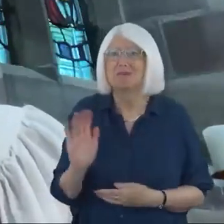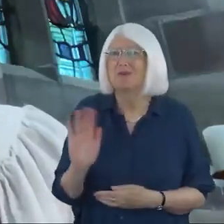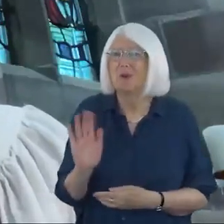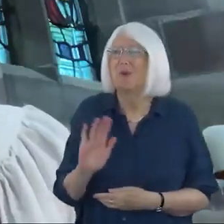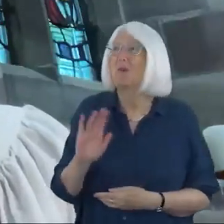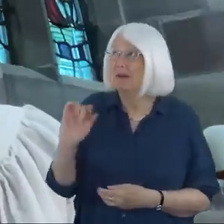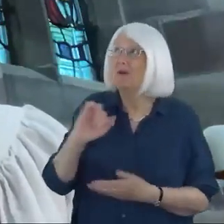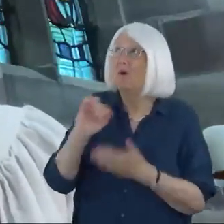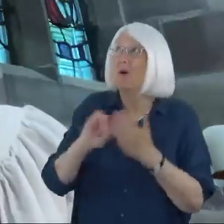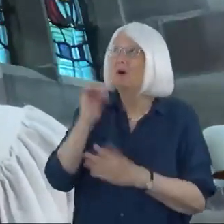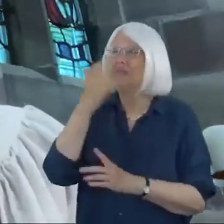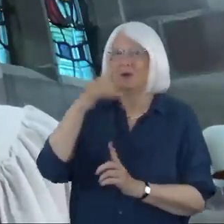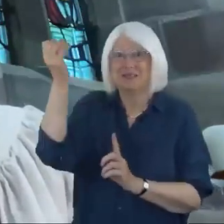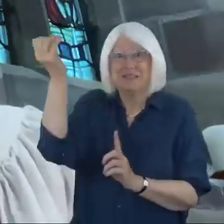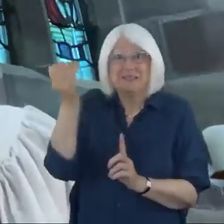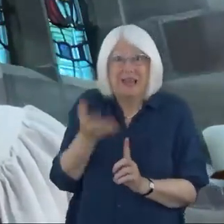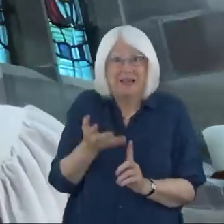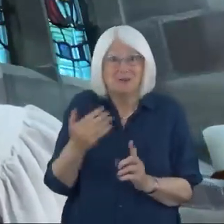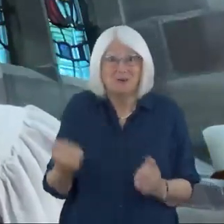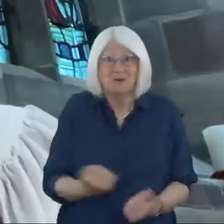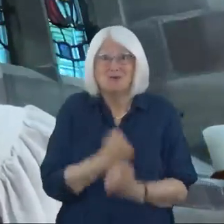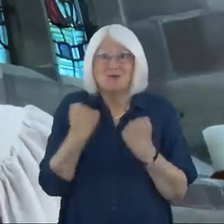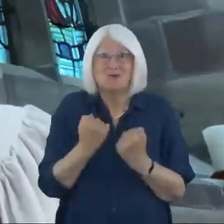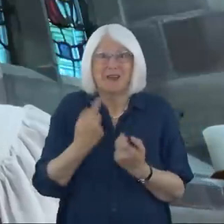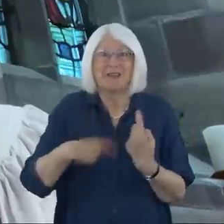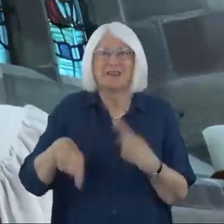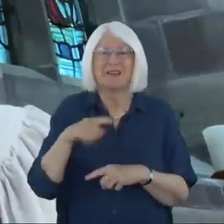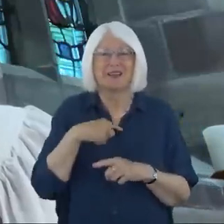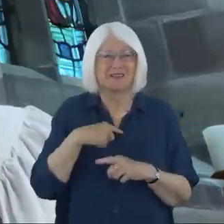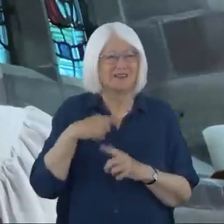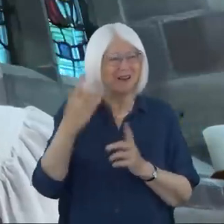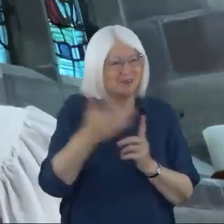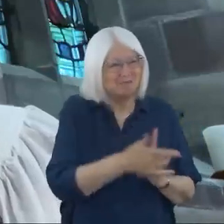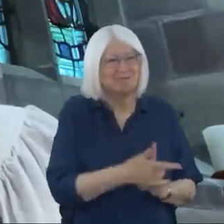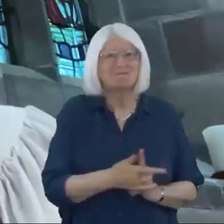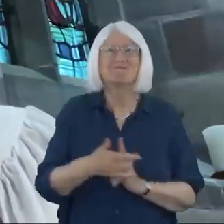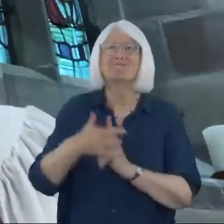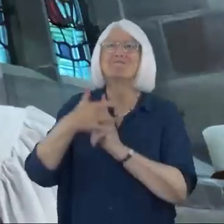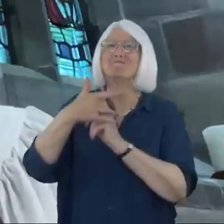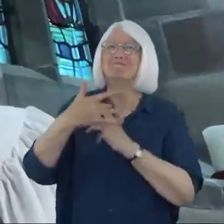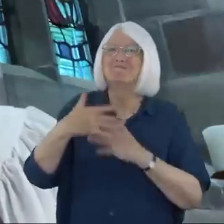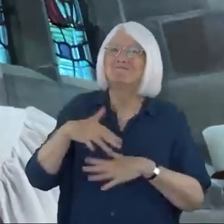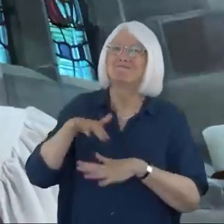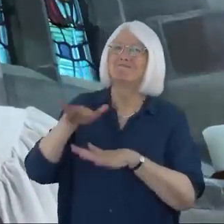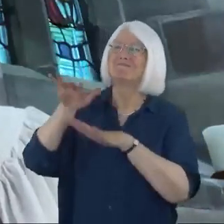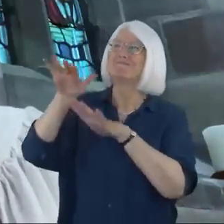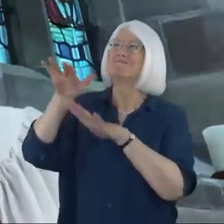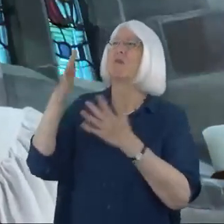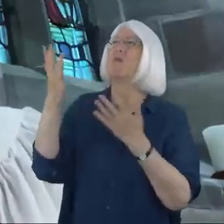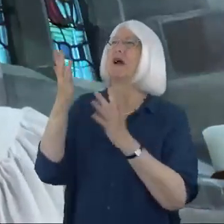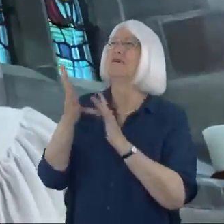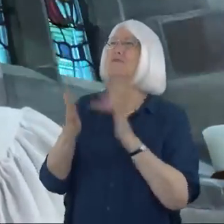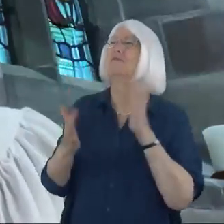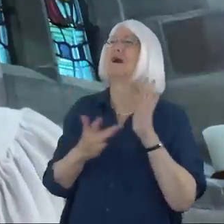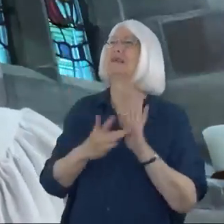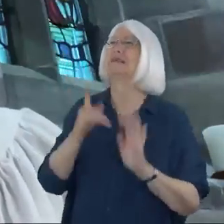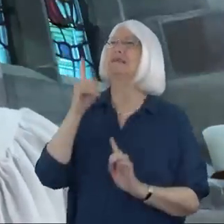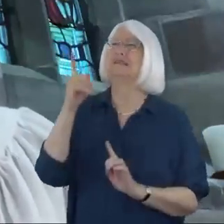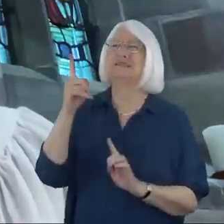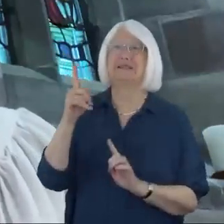Holy Spirit to strengthen us and exalt us to the place where our Saviour Christ is gone